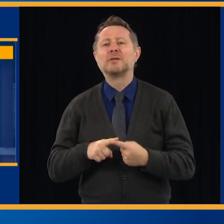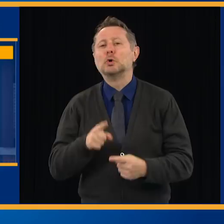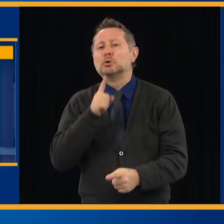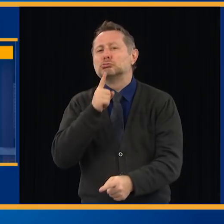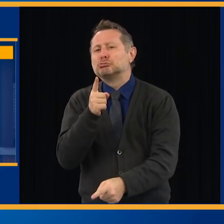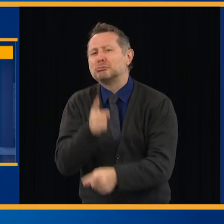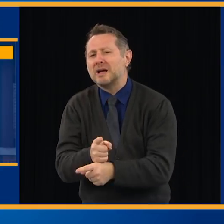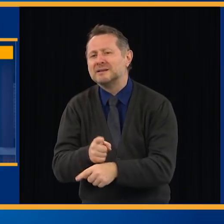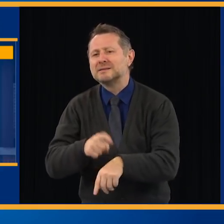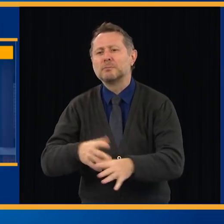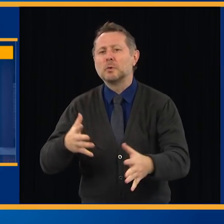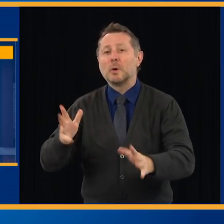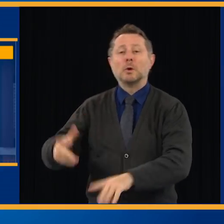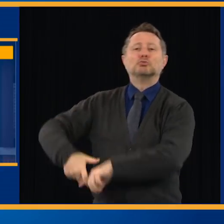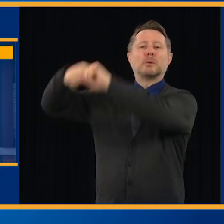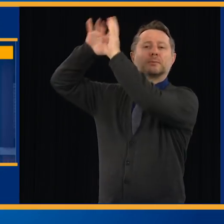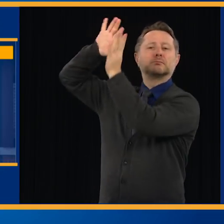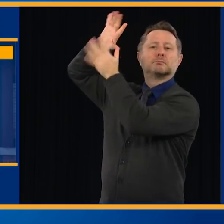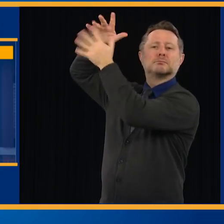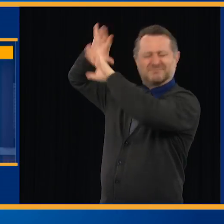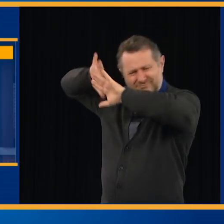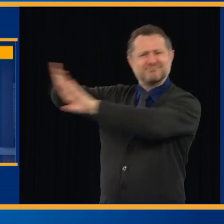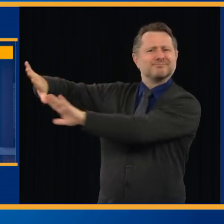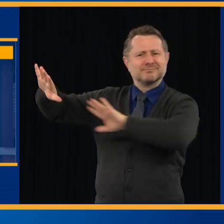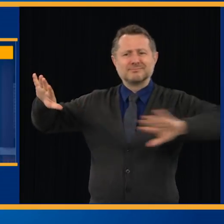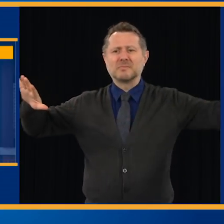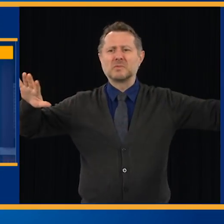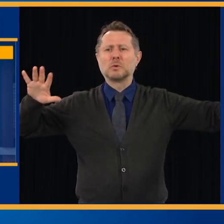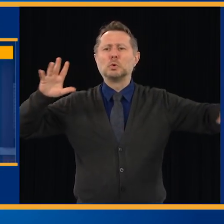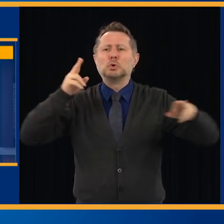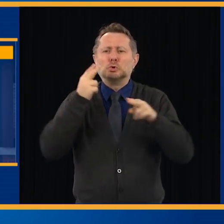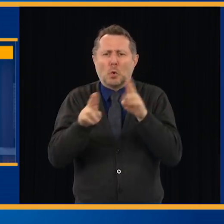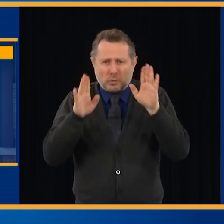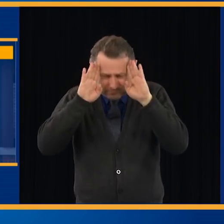stop, just for one moment,